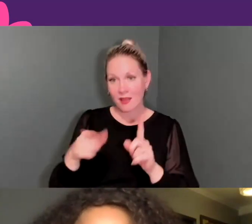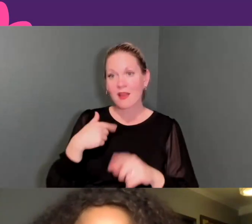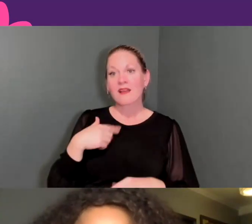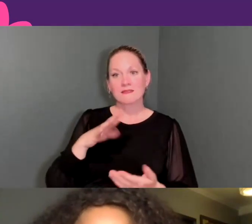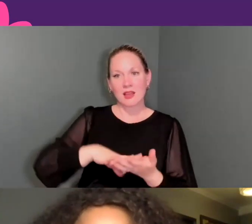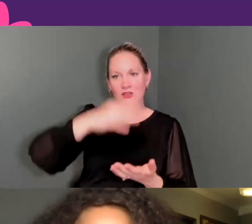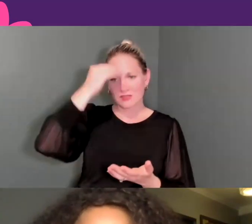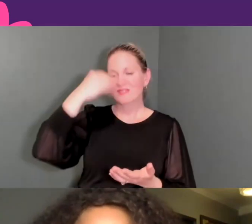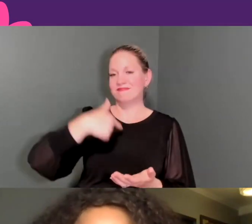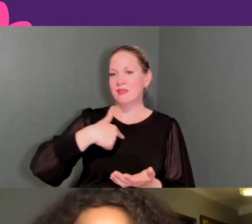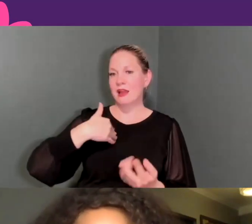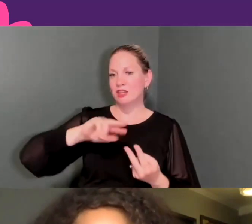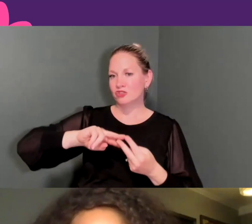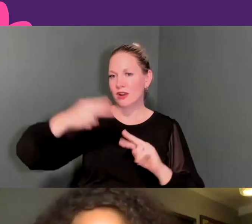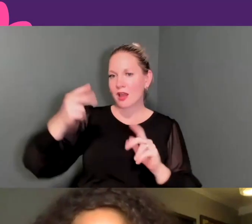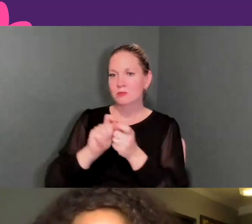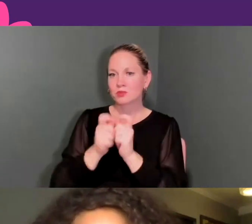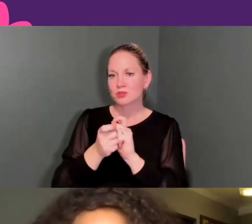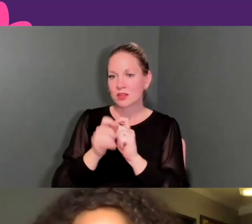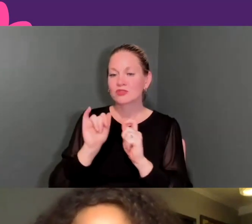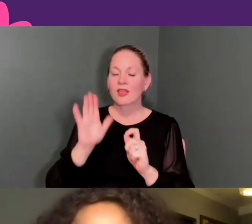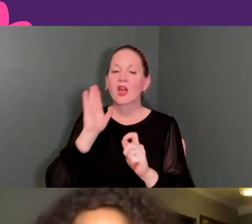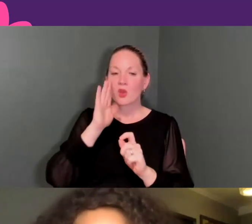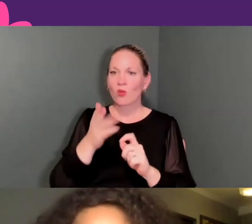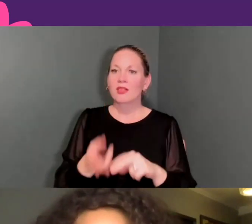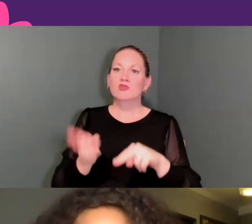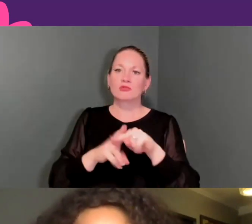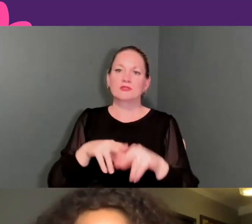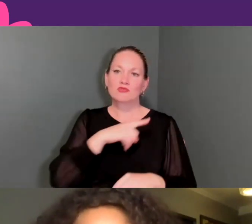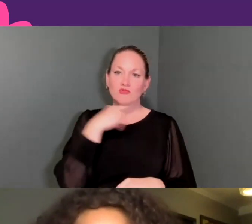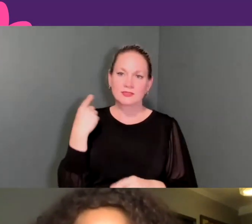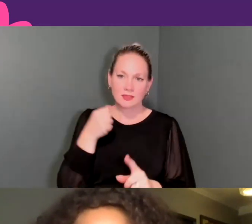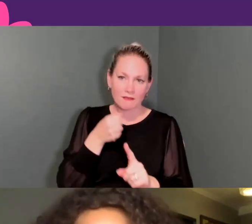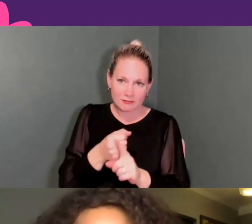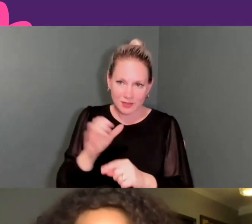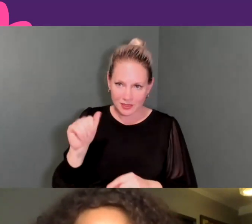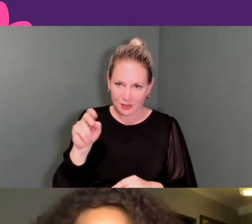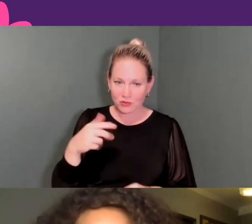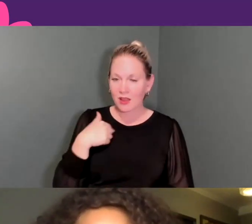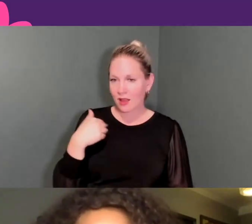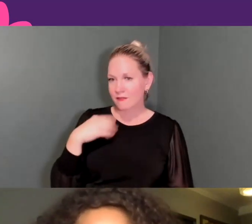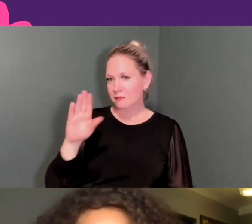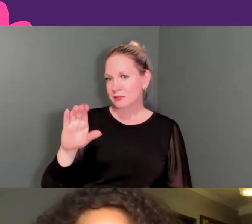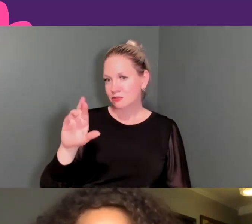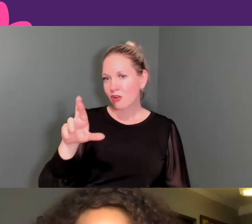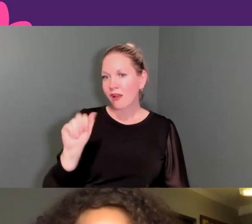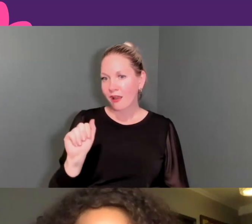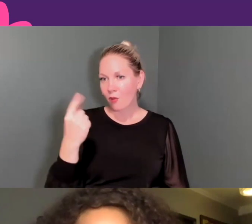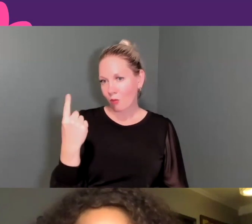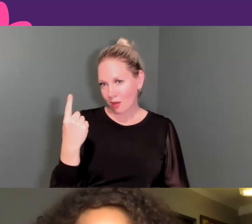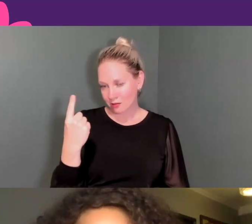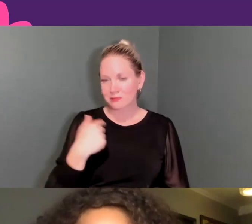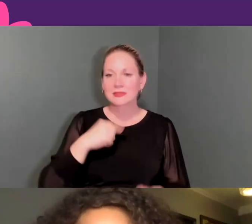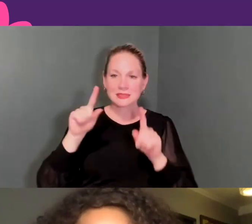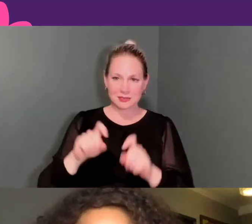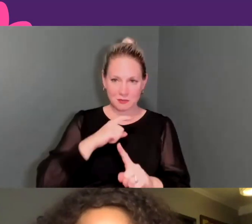carried a mutation that increases a person's lifetime risk of breast cancer. I have the BRCA1 mutation, which I tested positive for